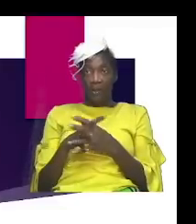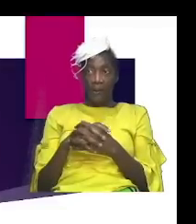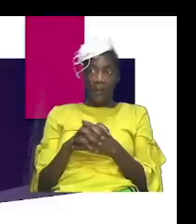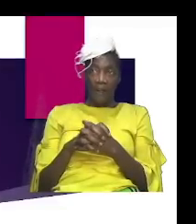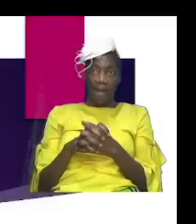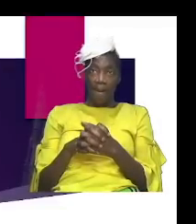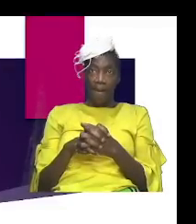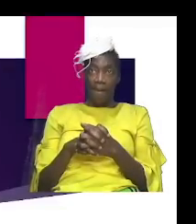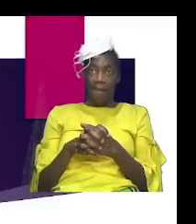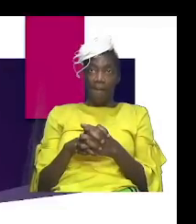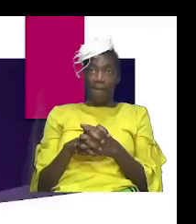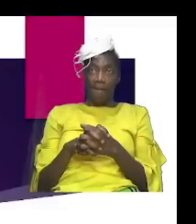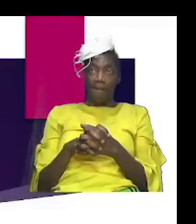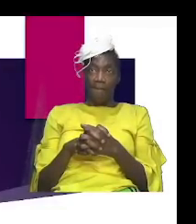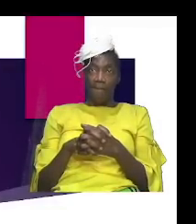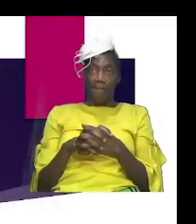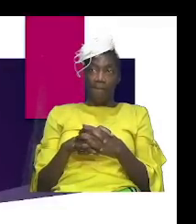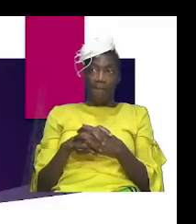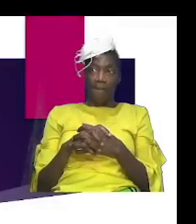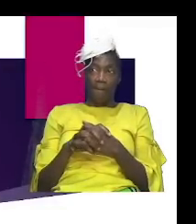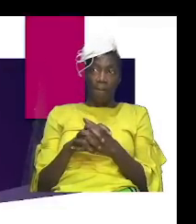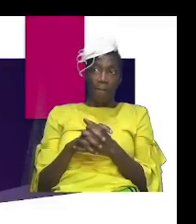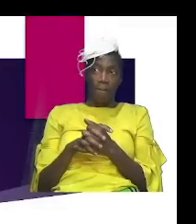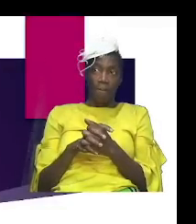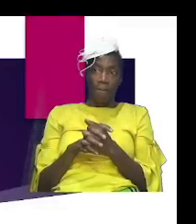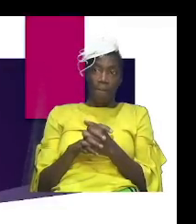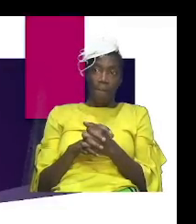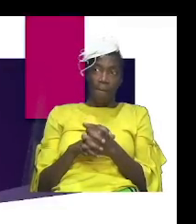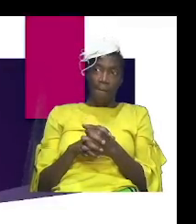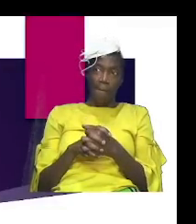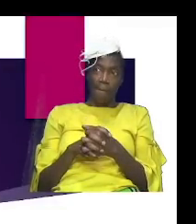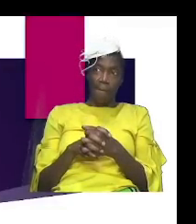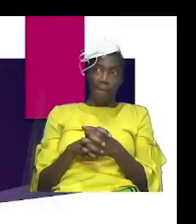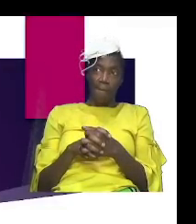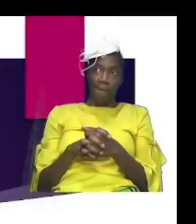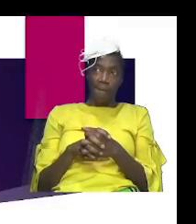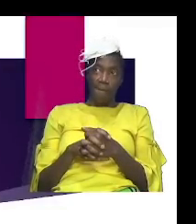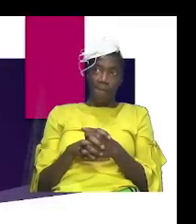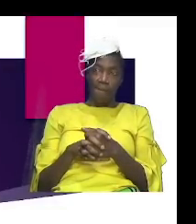left. But we're going to try and see how far we can go.